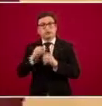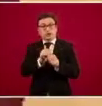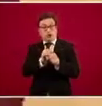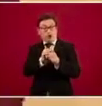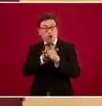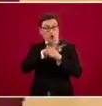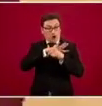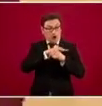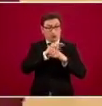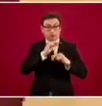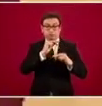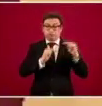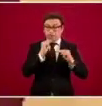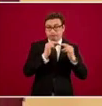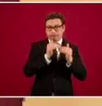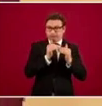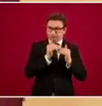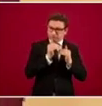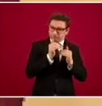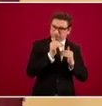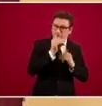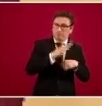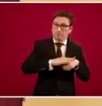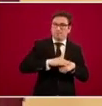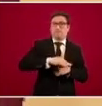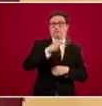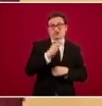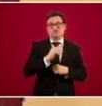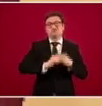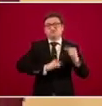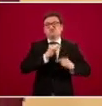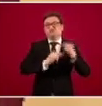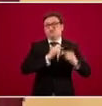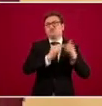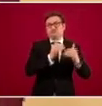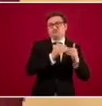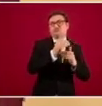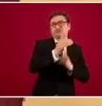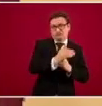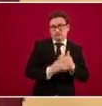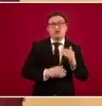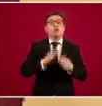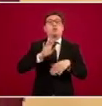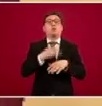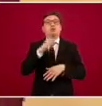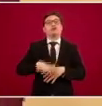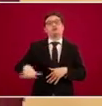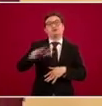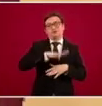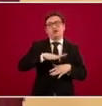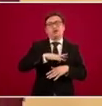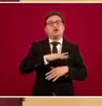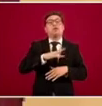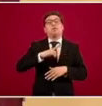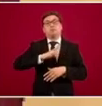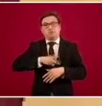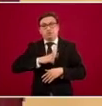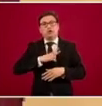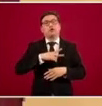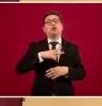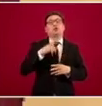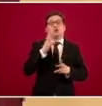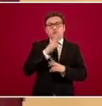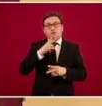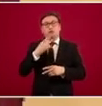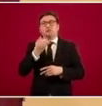a respiratory infectious disease, 3 of them end up being COVID-19 infected patients. But we will